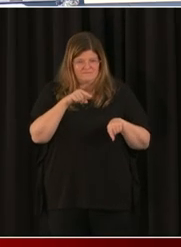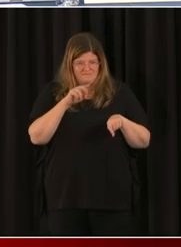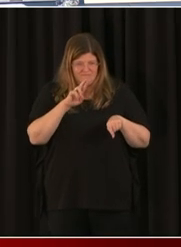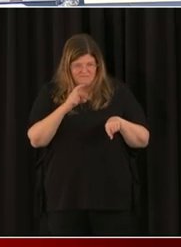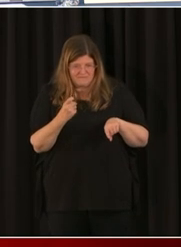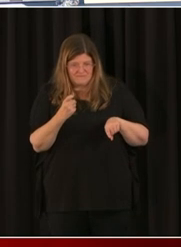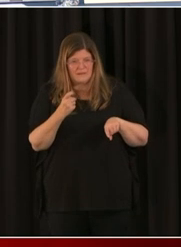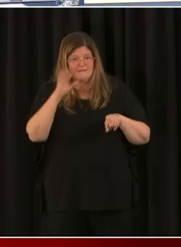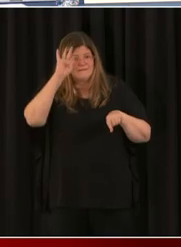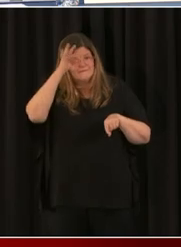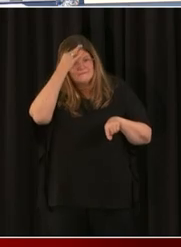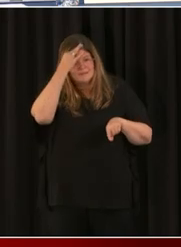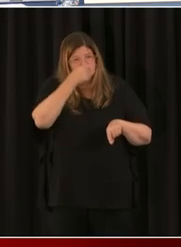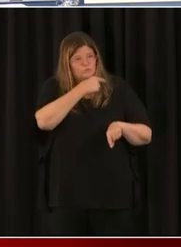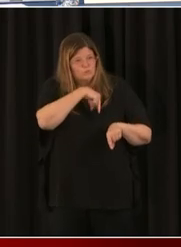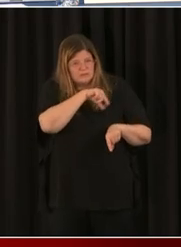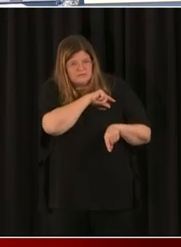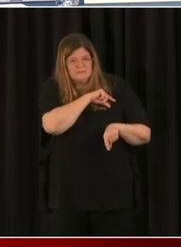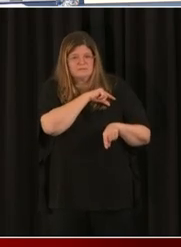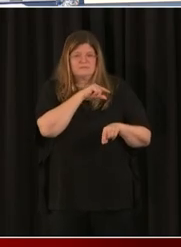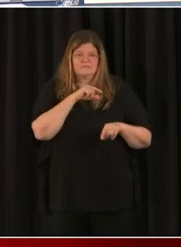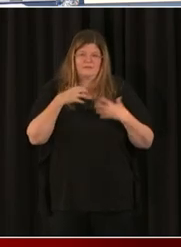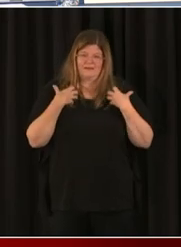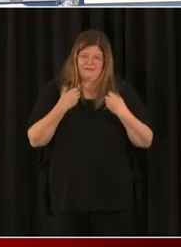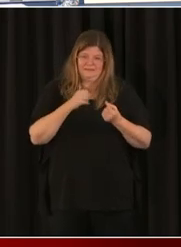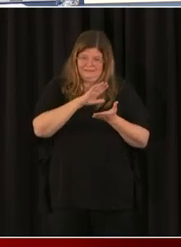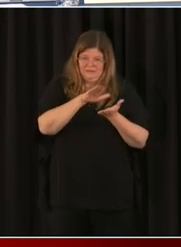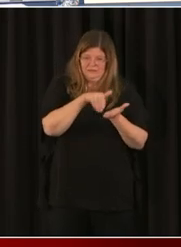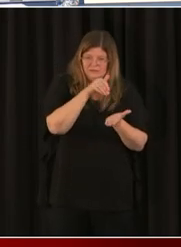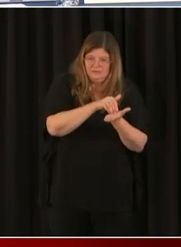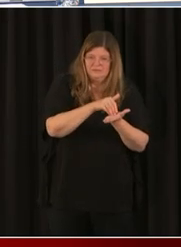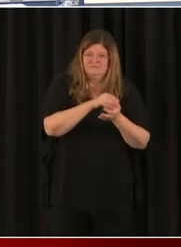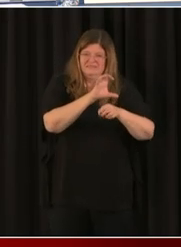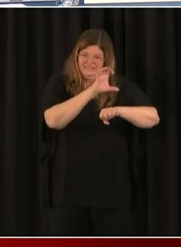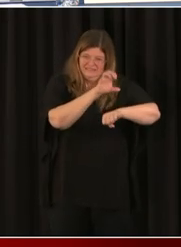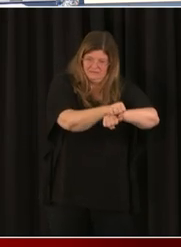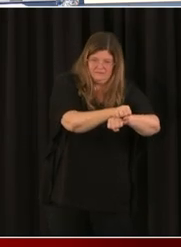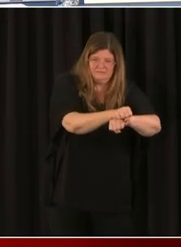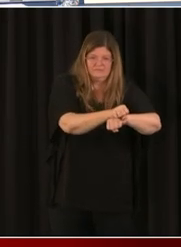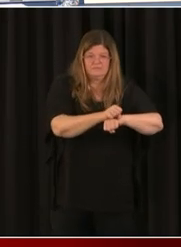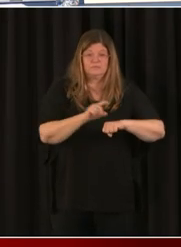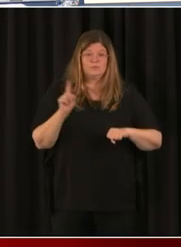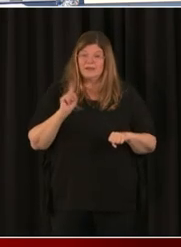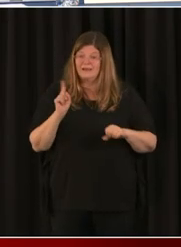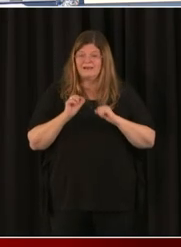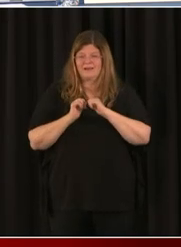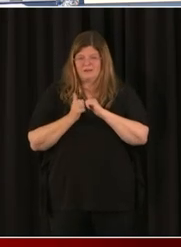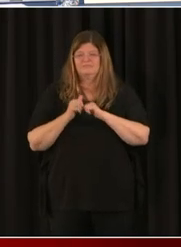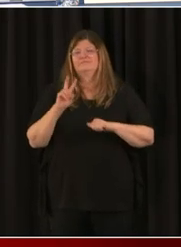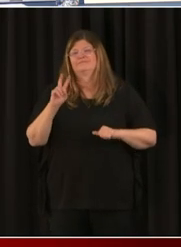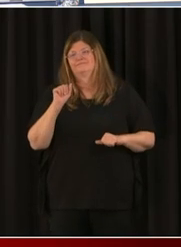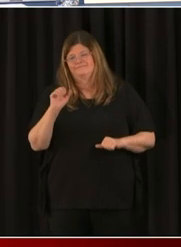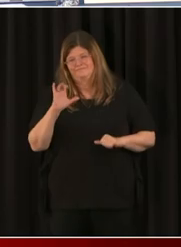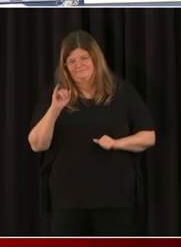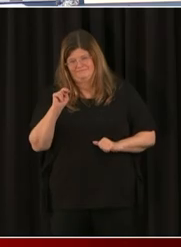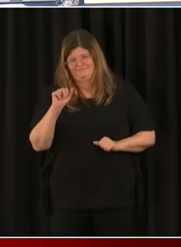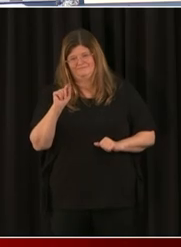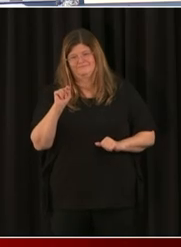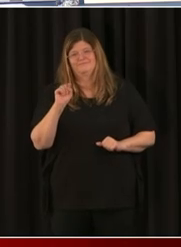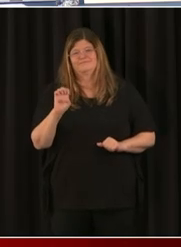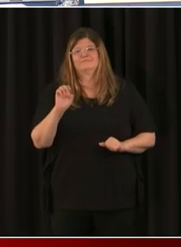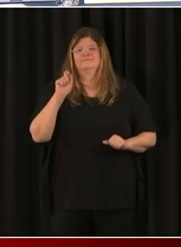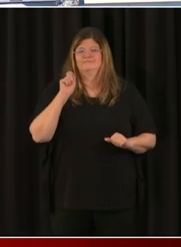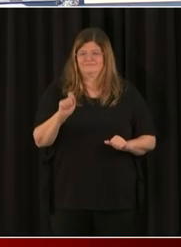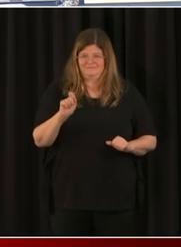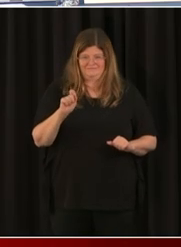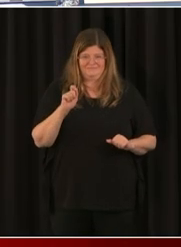federally qualified health centers whose appointments are scheduled in vaccinate.dc.gov. So to fully appreciate and understand